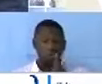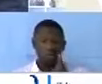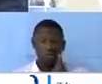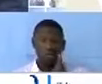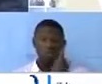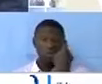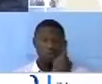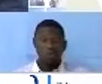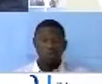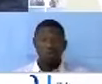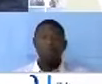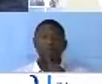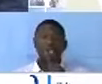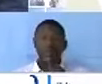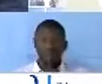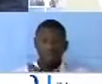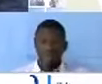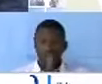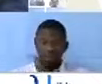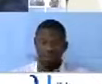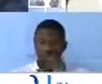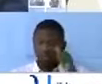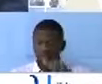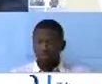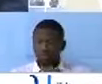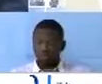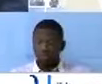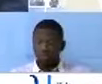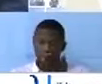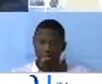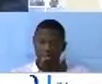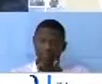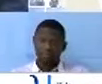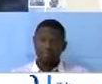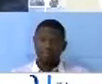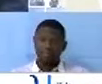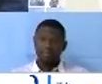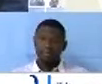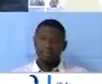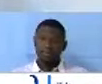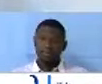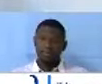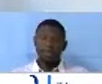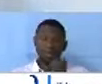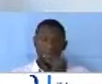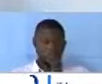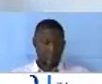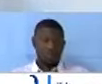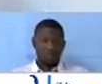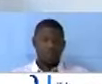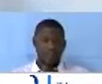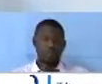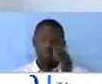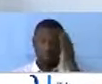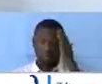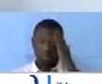the lone voice against the torture. Ngi melni yow dal yow kenn rek that one I know of. And certain